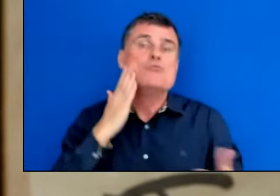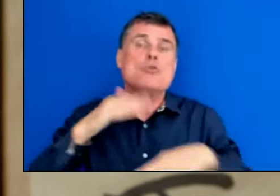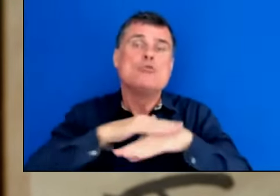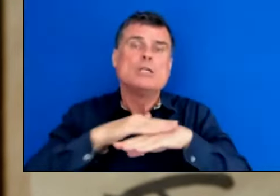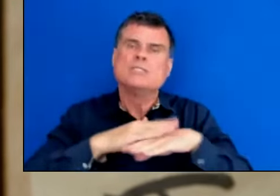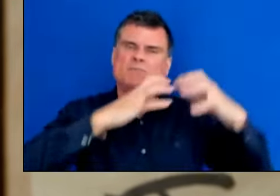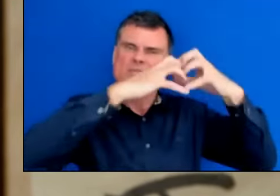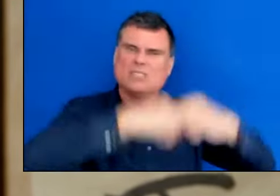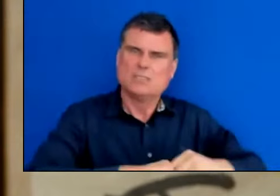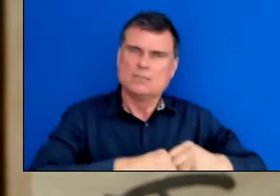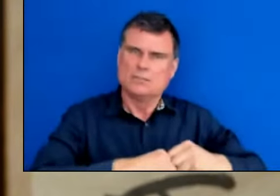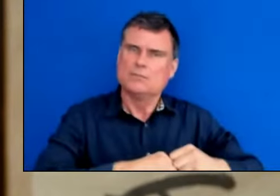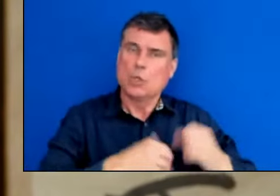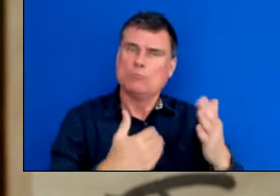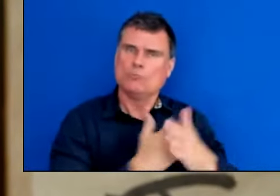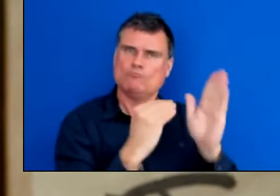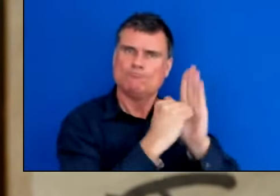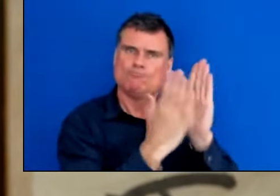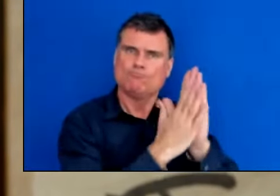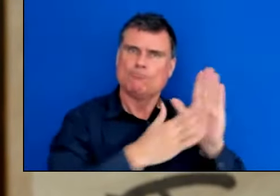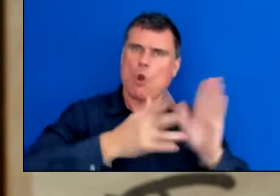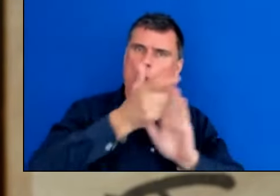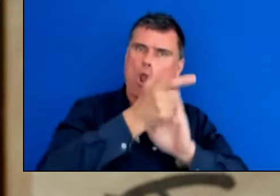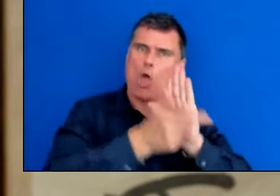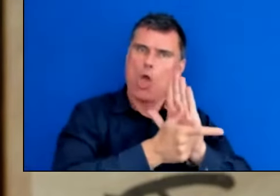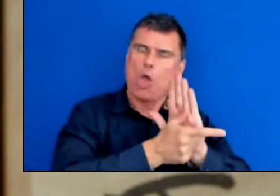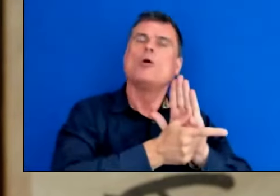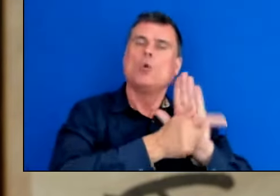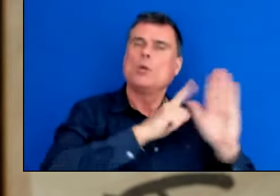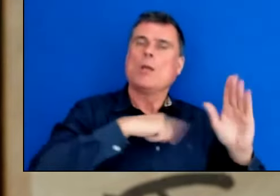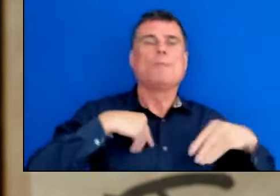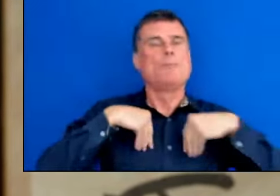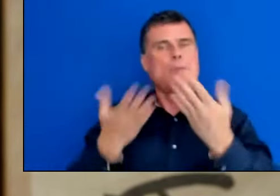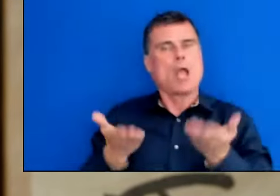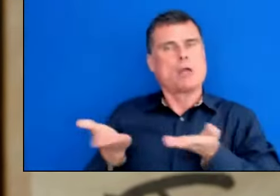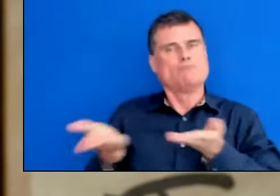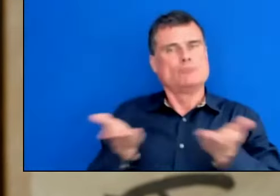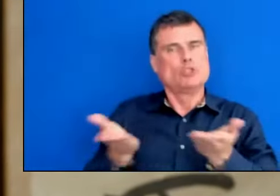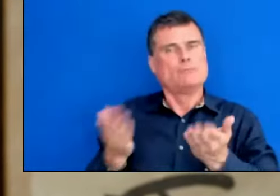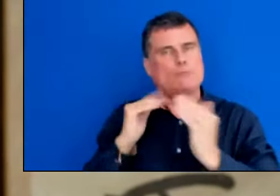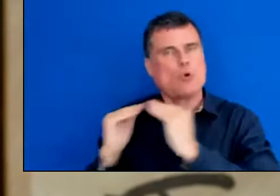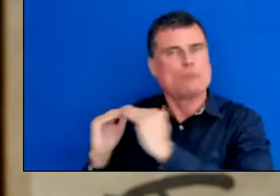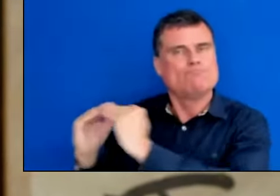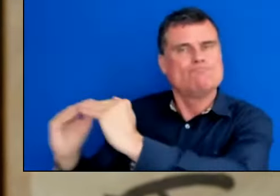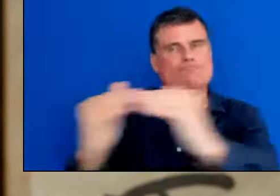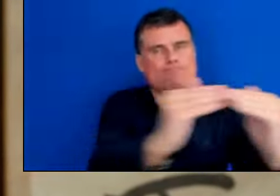to make government programs and services better for more people. Welcome, P.S. Singh.